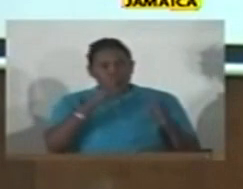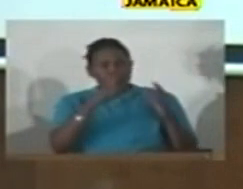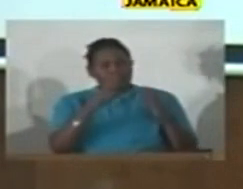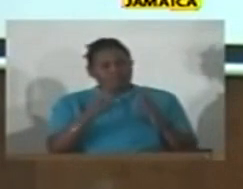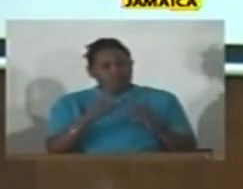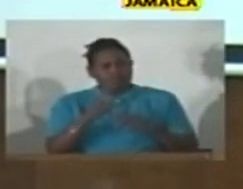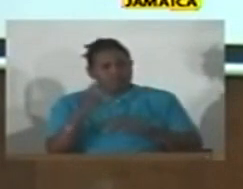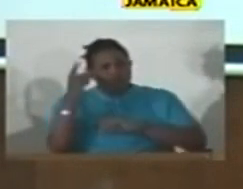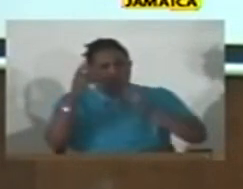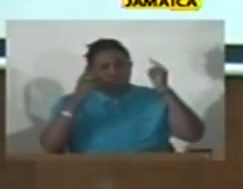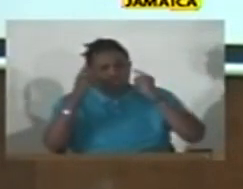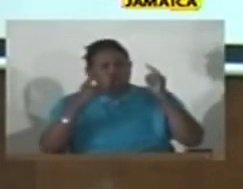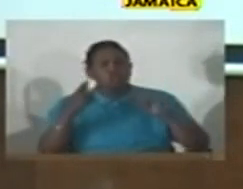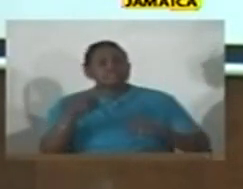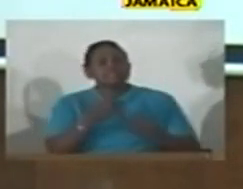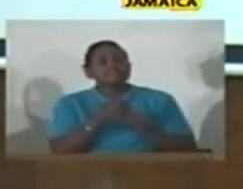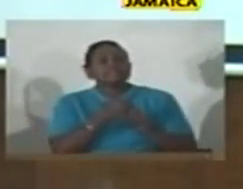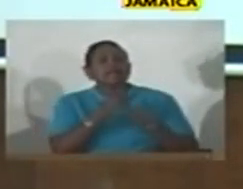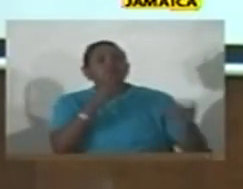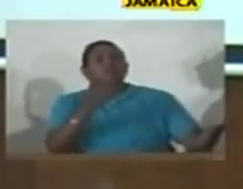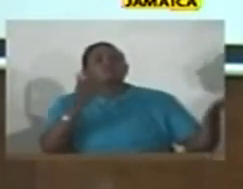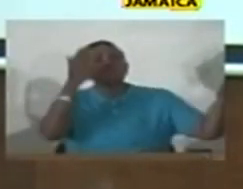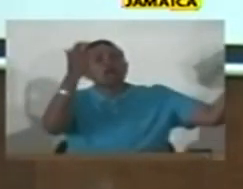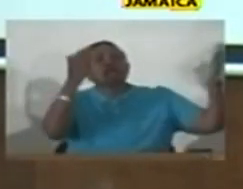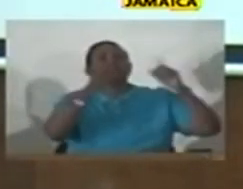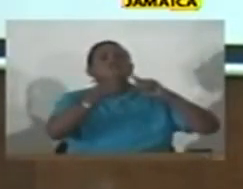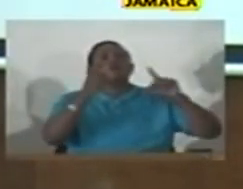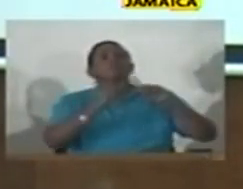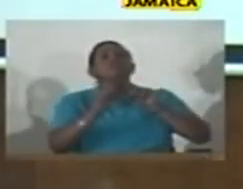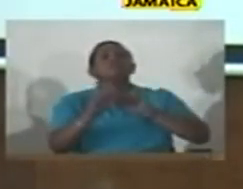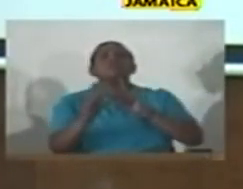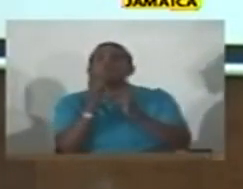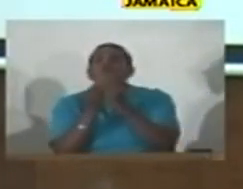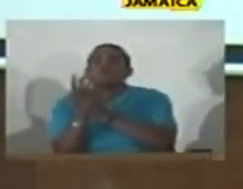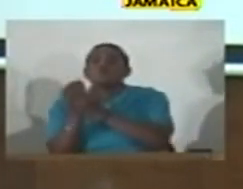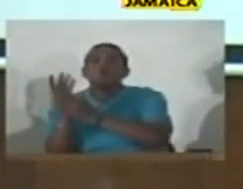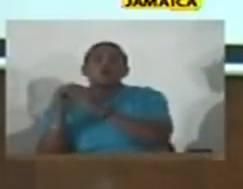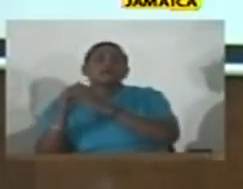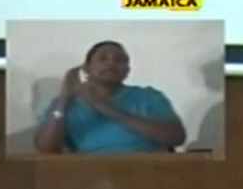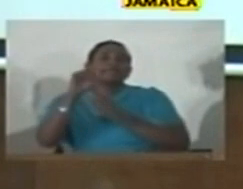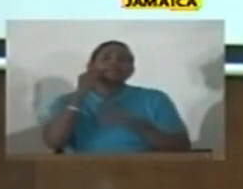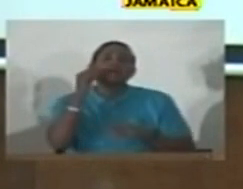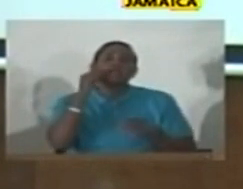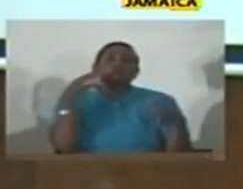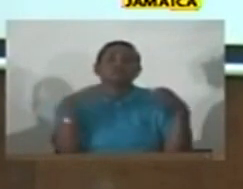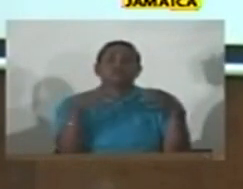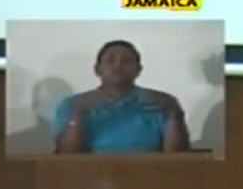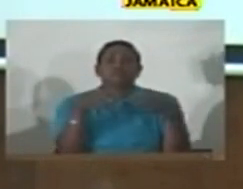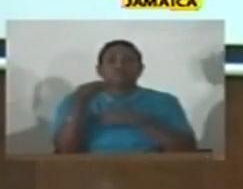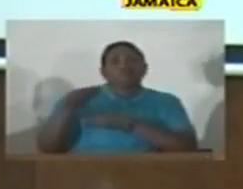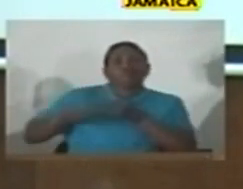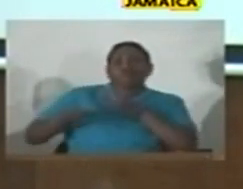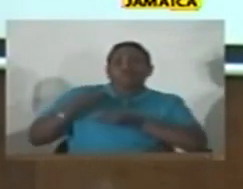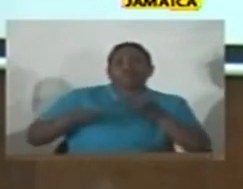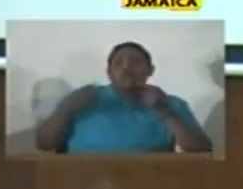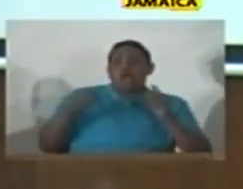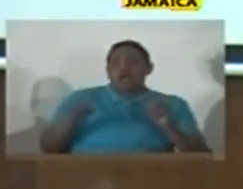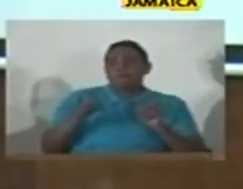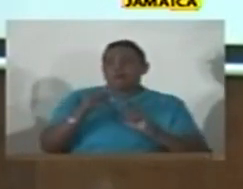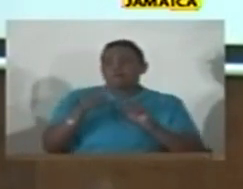concerns that have been raised from growers in the cannabis industry about